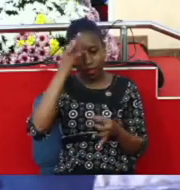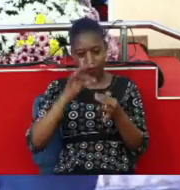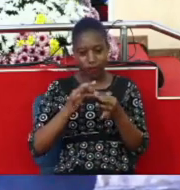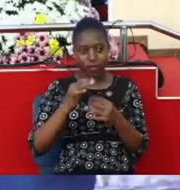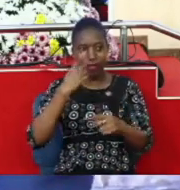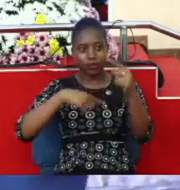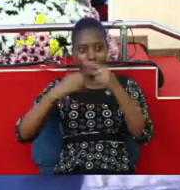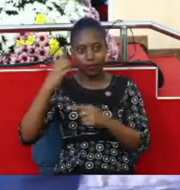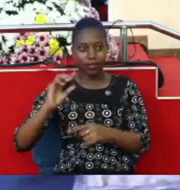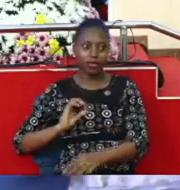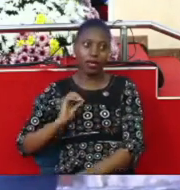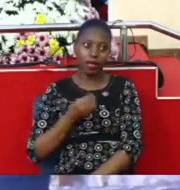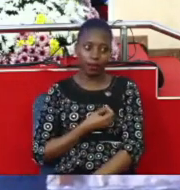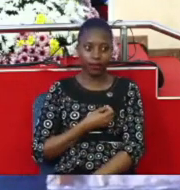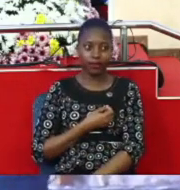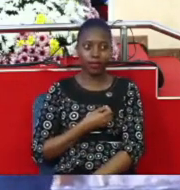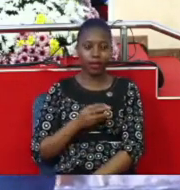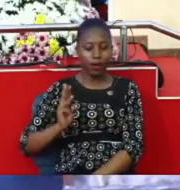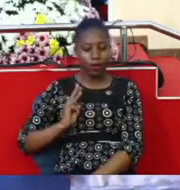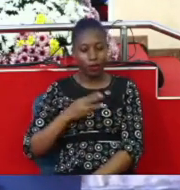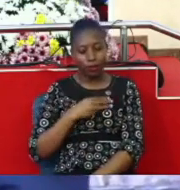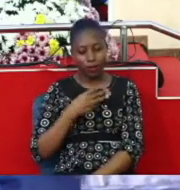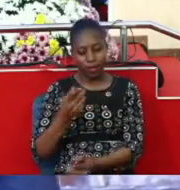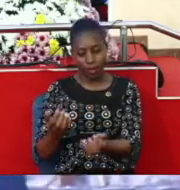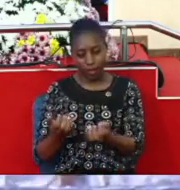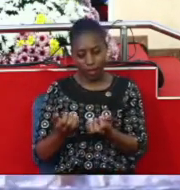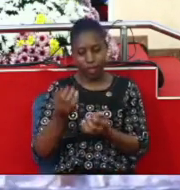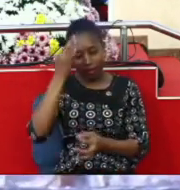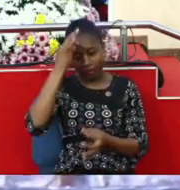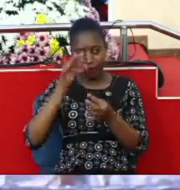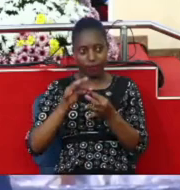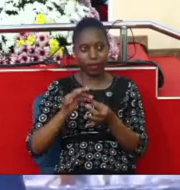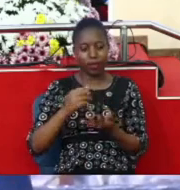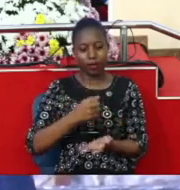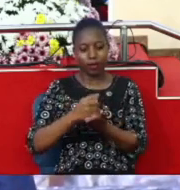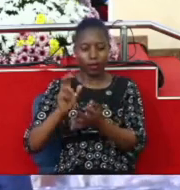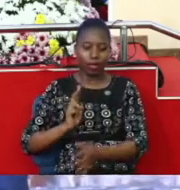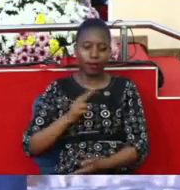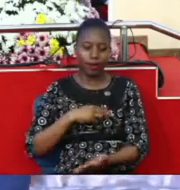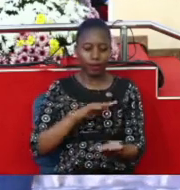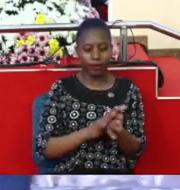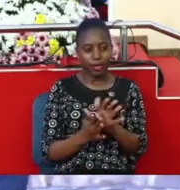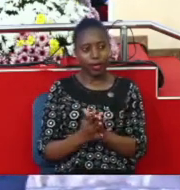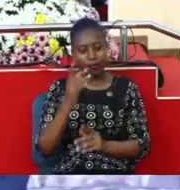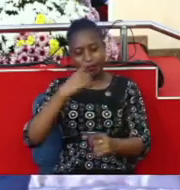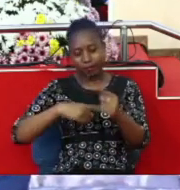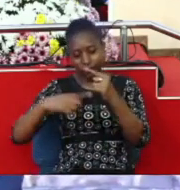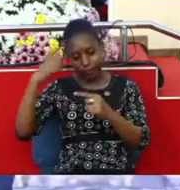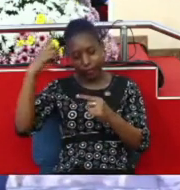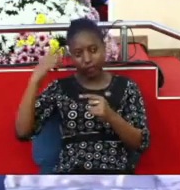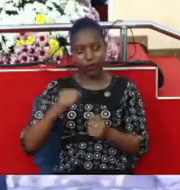We need faith for us to be victorious. We need to have faith to be victorious.